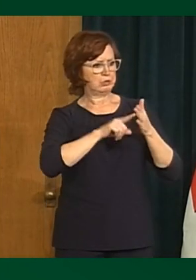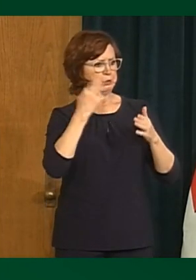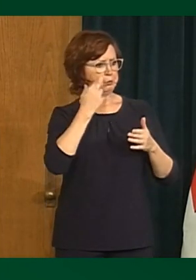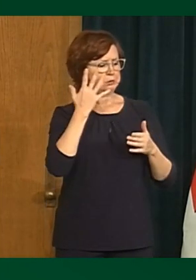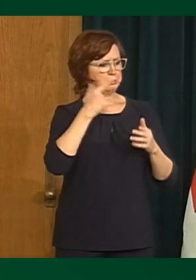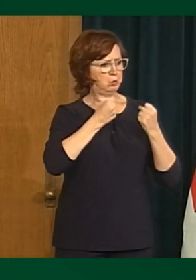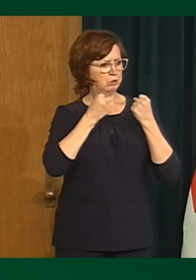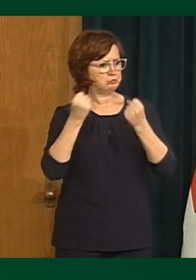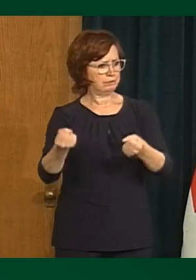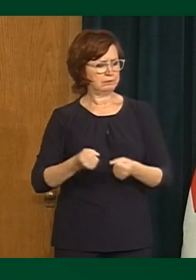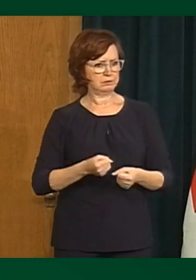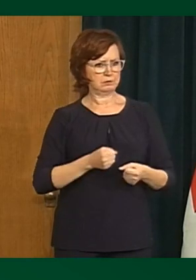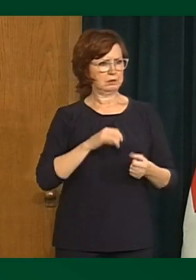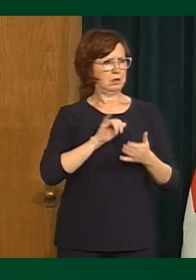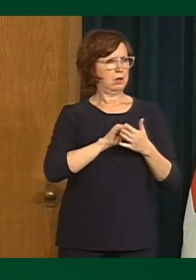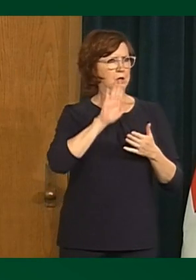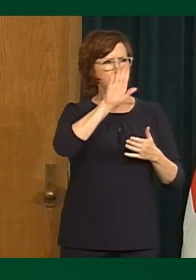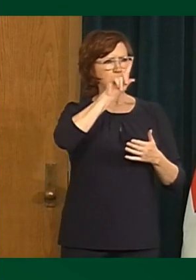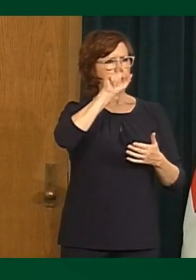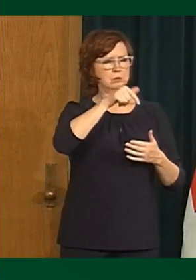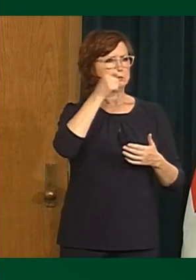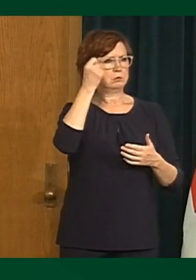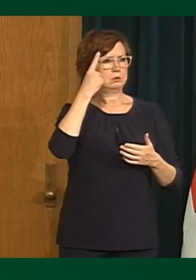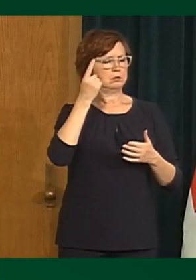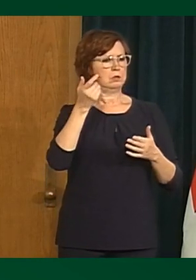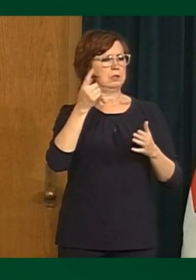that the question?